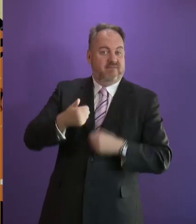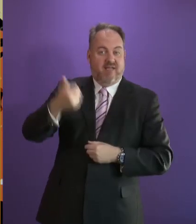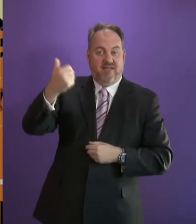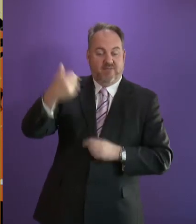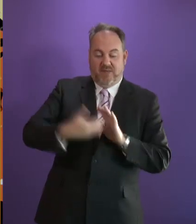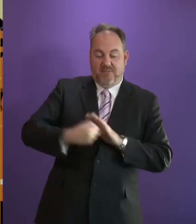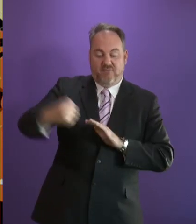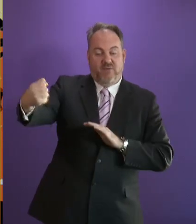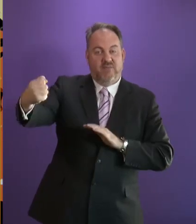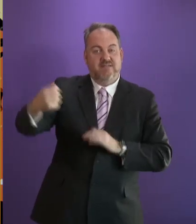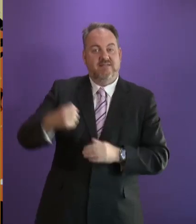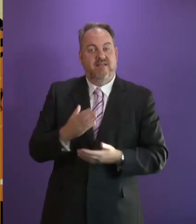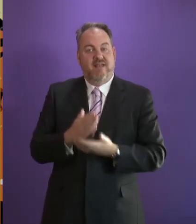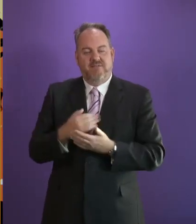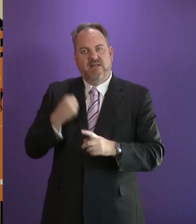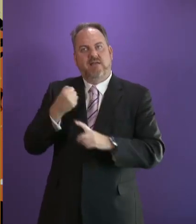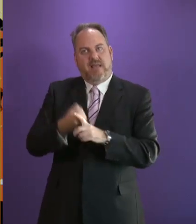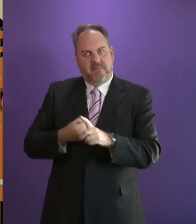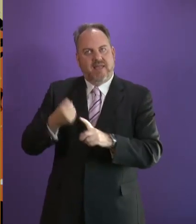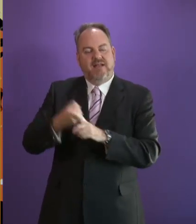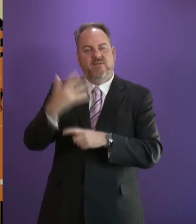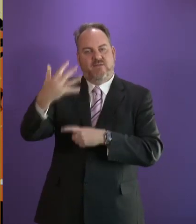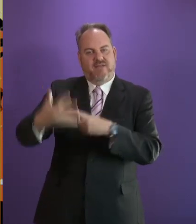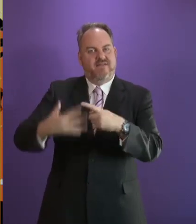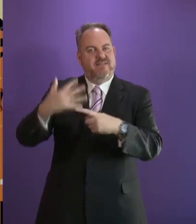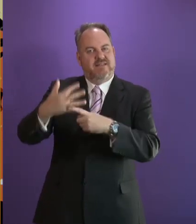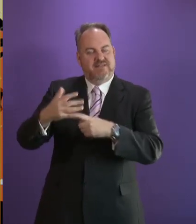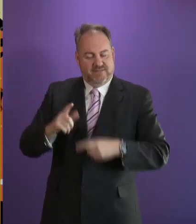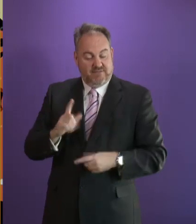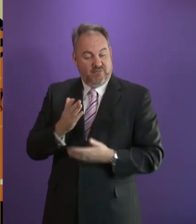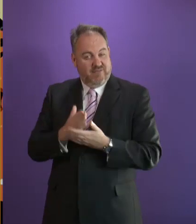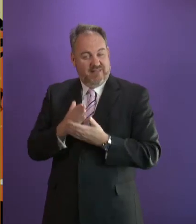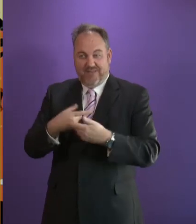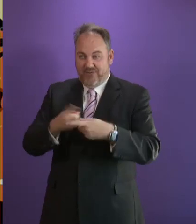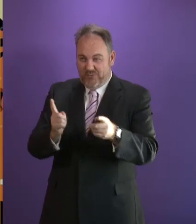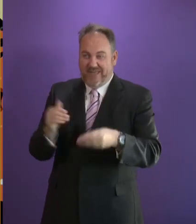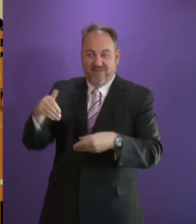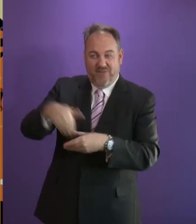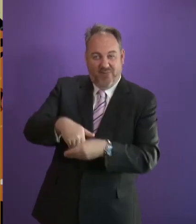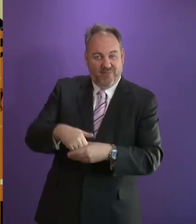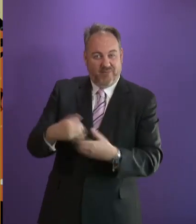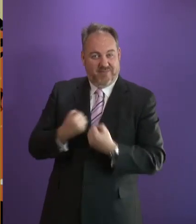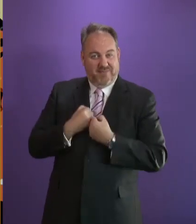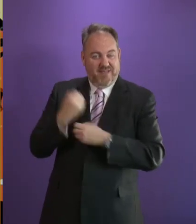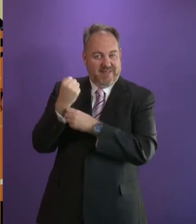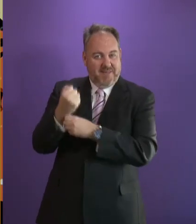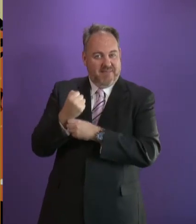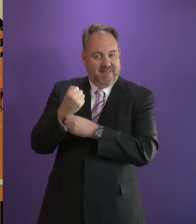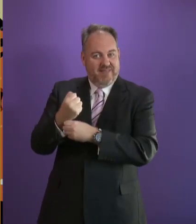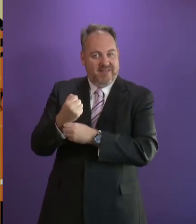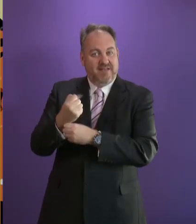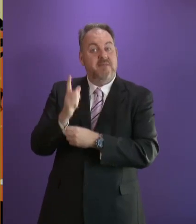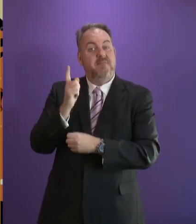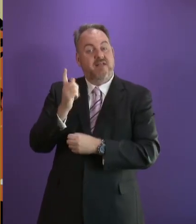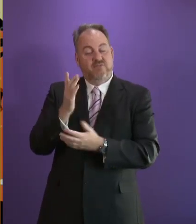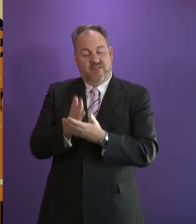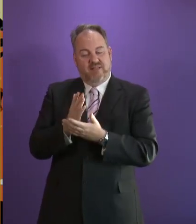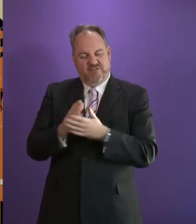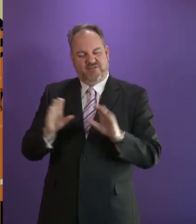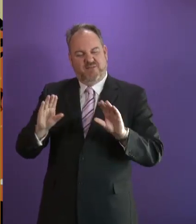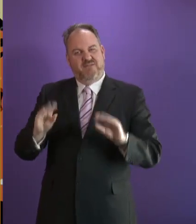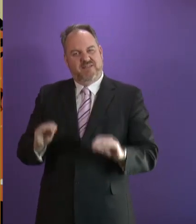am tired. It's been 5 years. So you go ahead and participate in that. I would thoroughly enjoy it. I'll leave you with